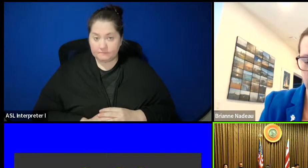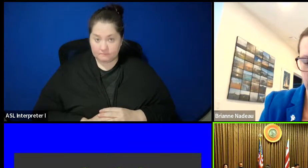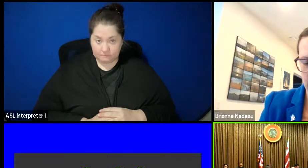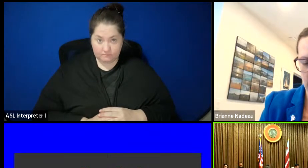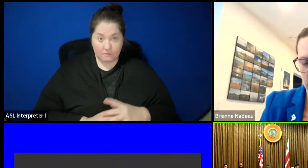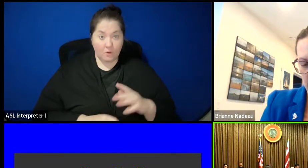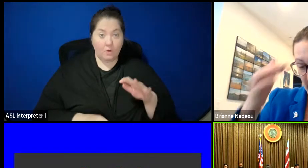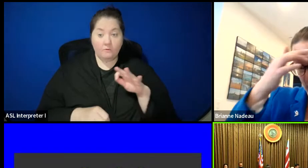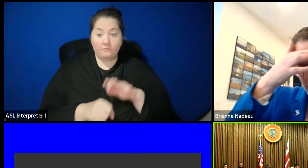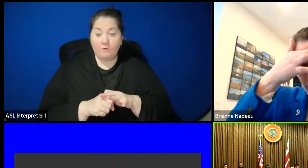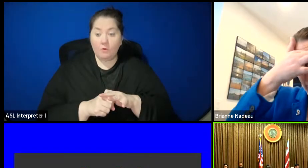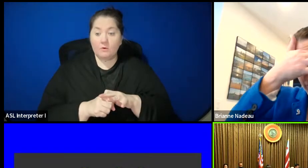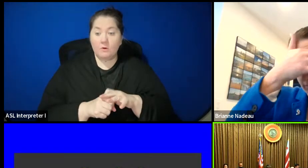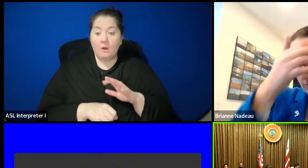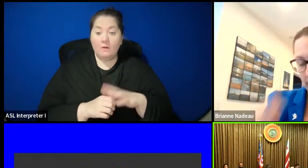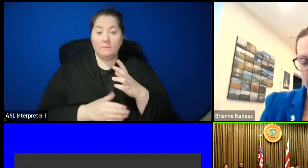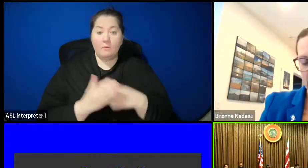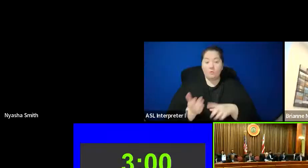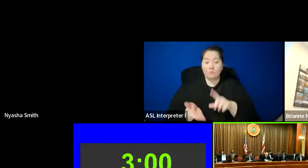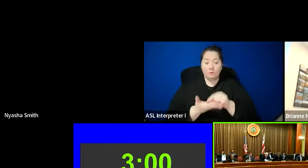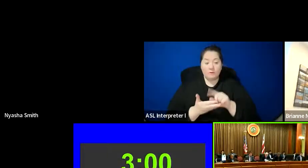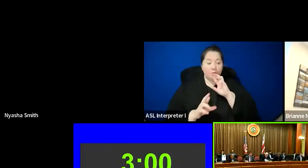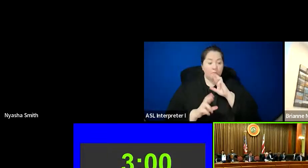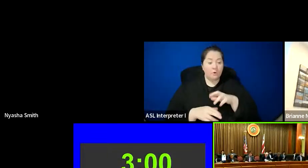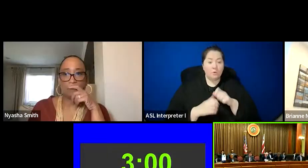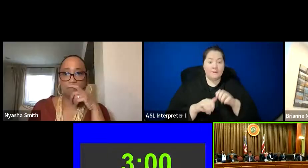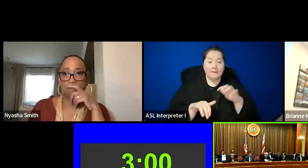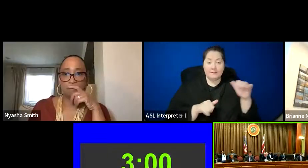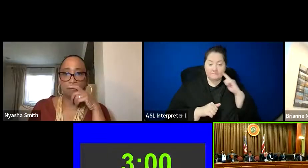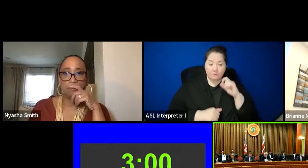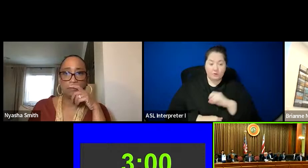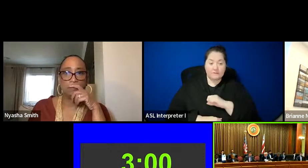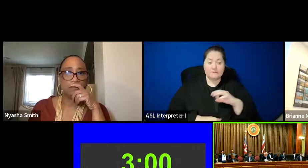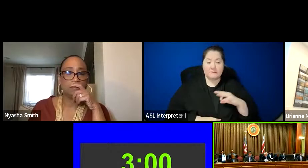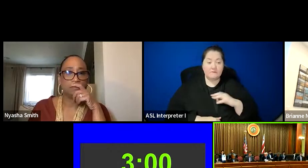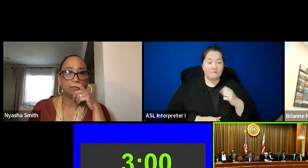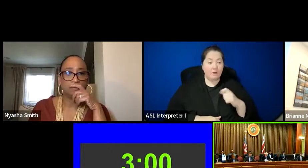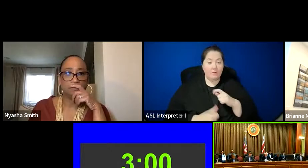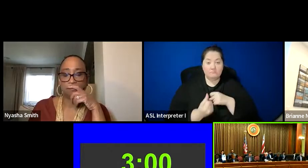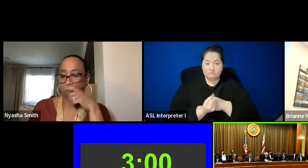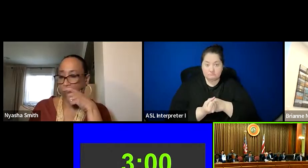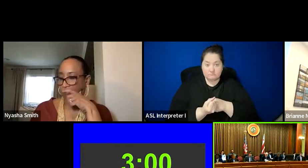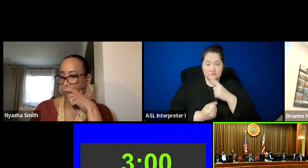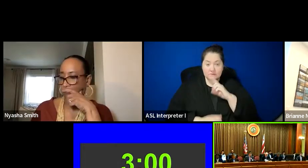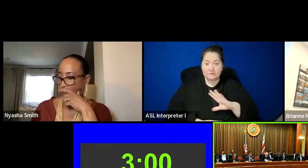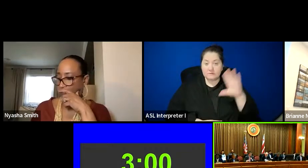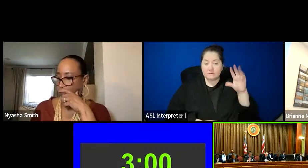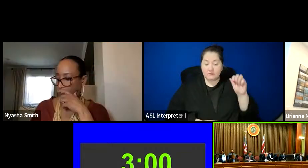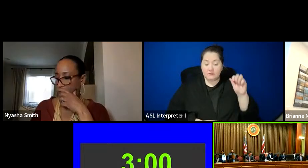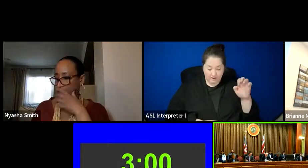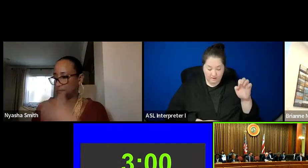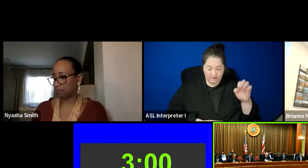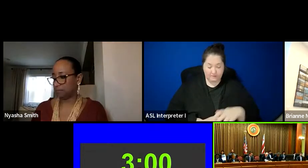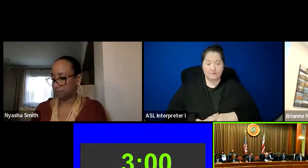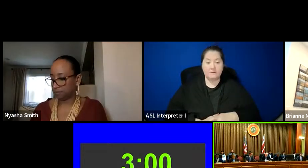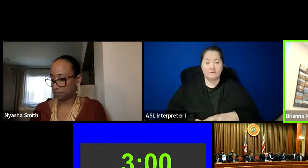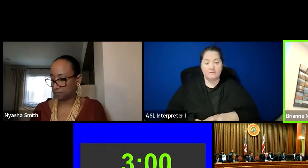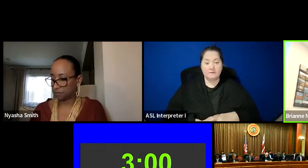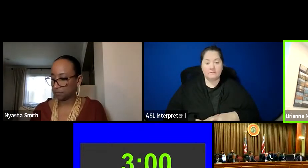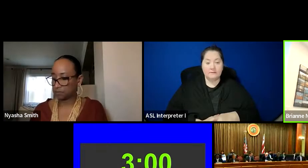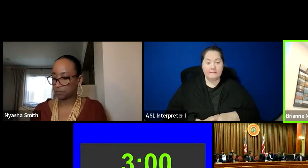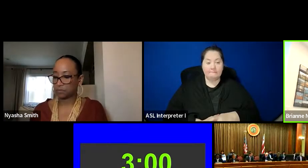The vote will be on both the print and report with leave for staff. All those in favor say aye. Aye.